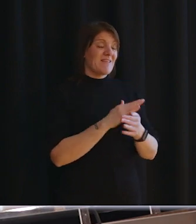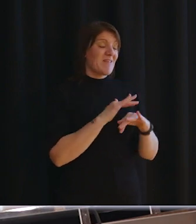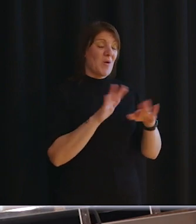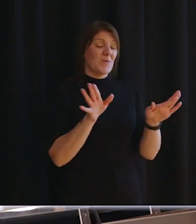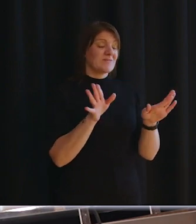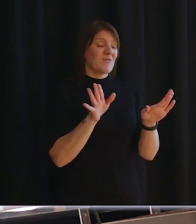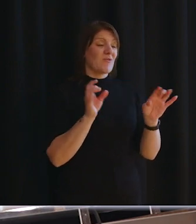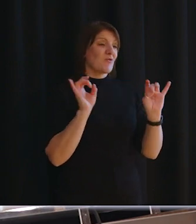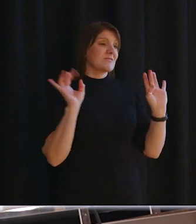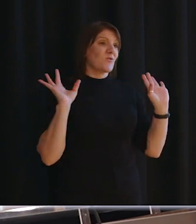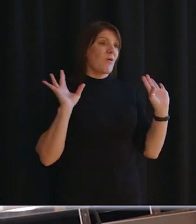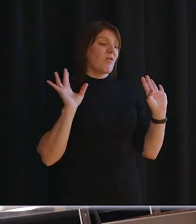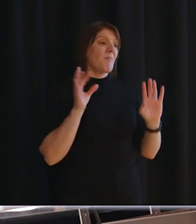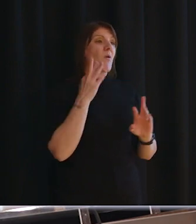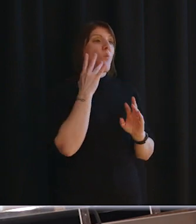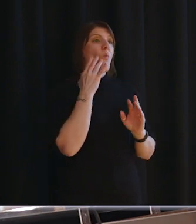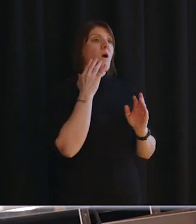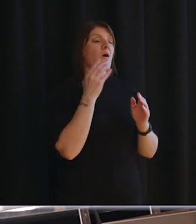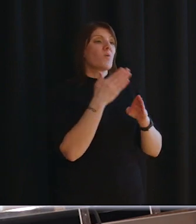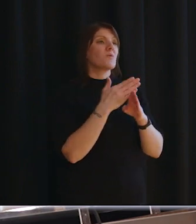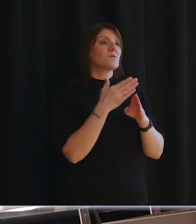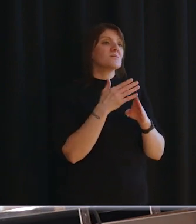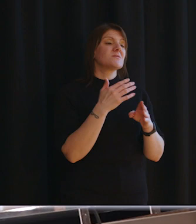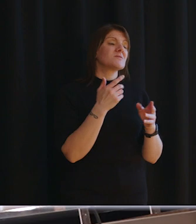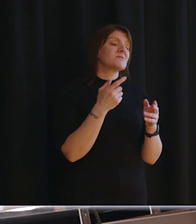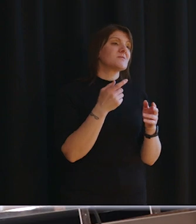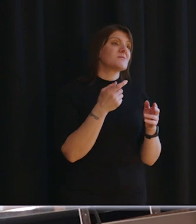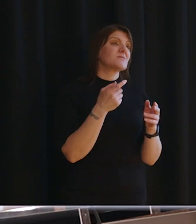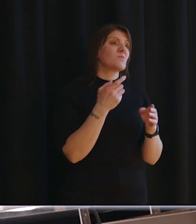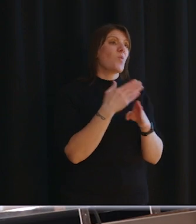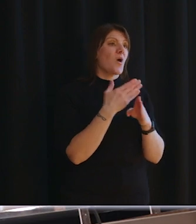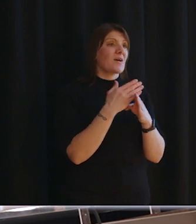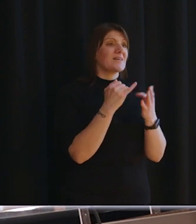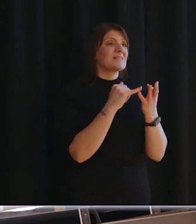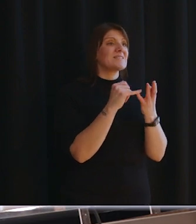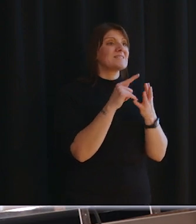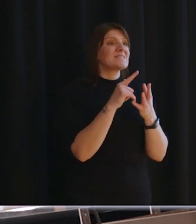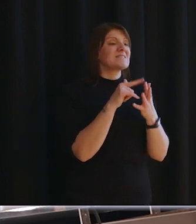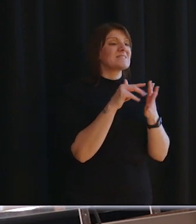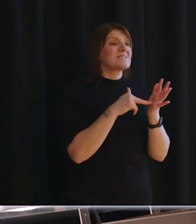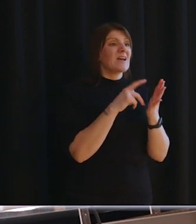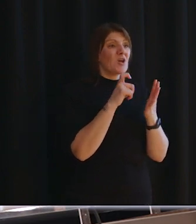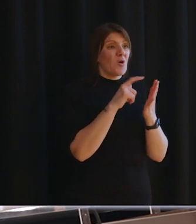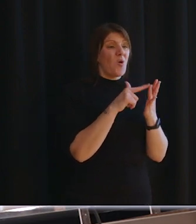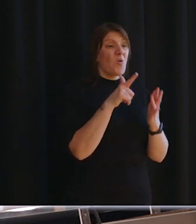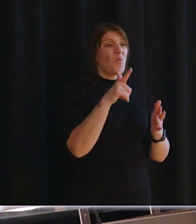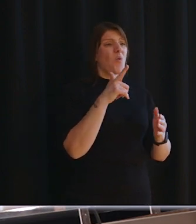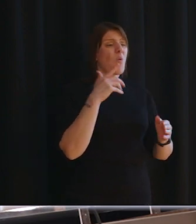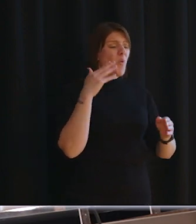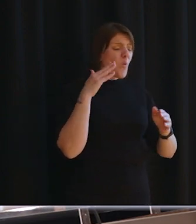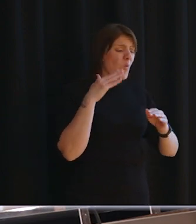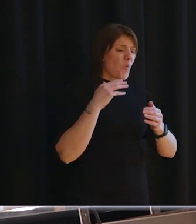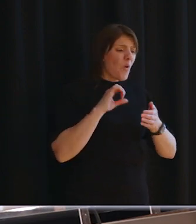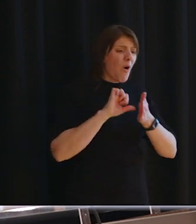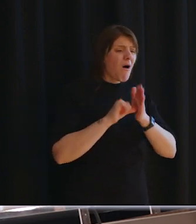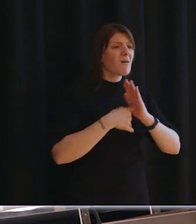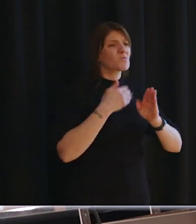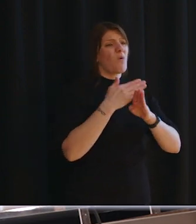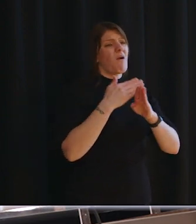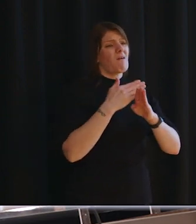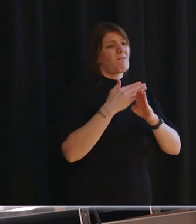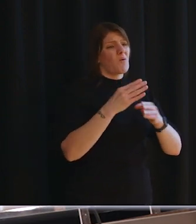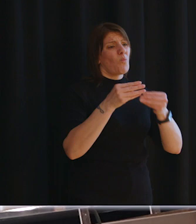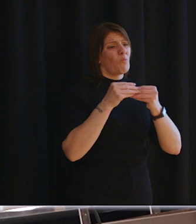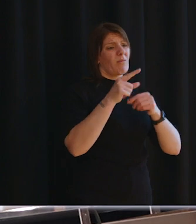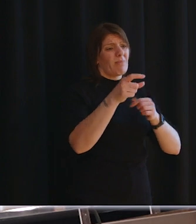But when I was a SENCo, I put a lot of time and effort into my parents. I wanted them to have faith and trust in me and in the school and within the